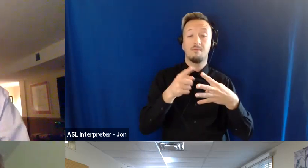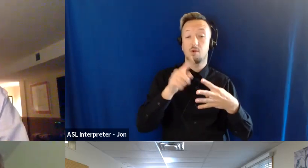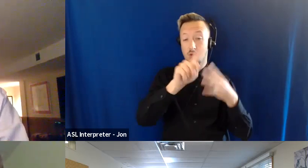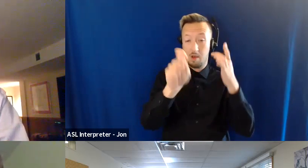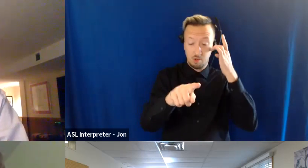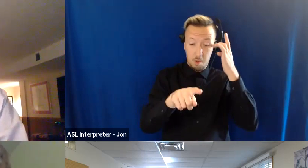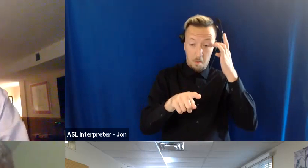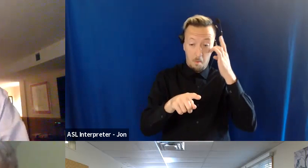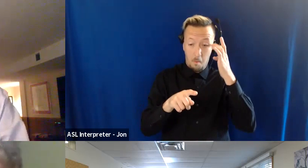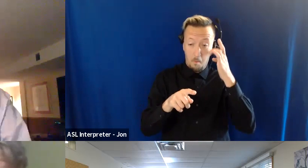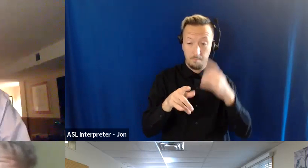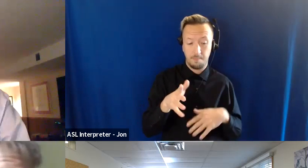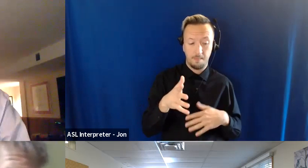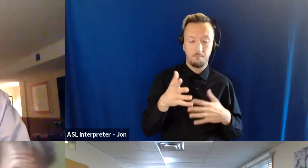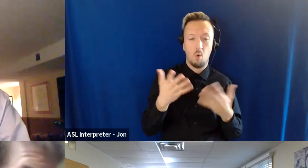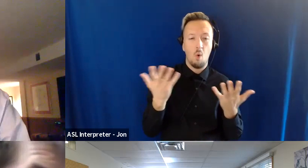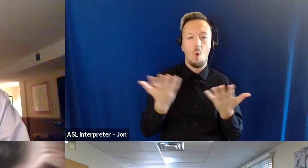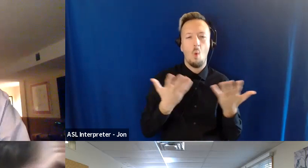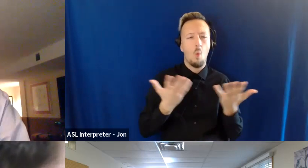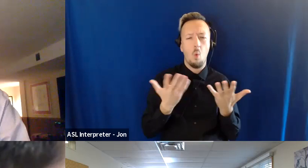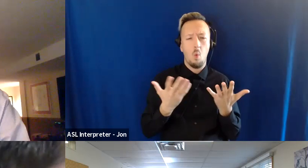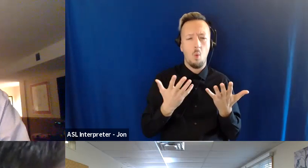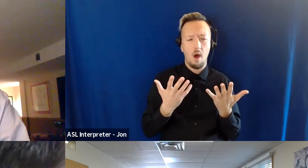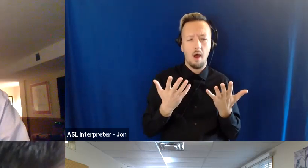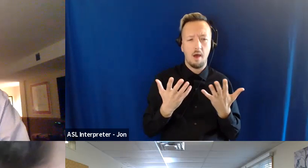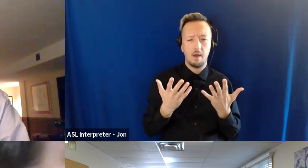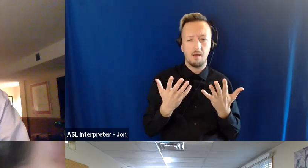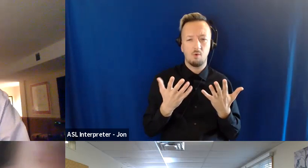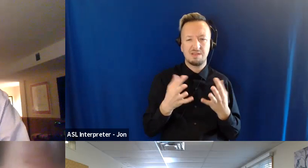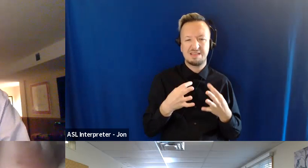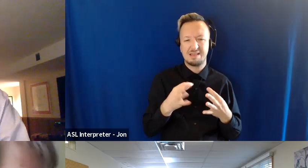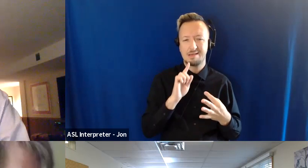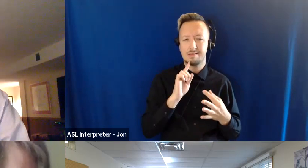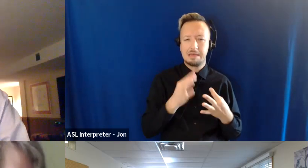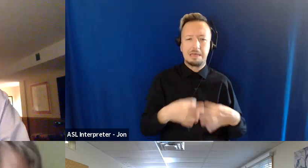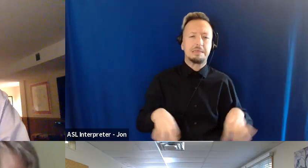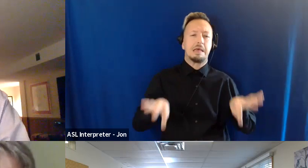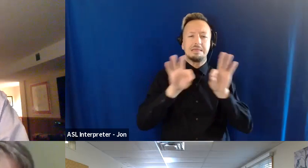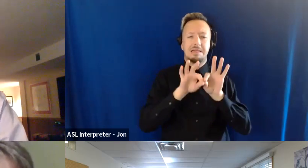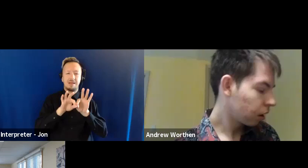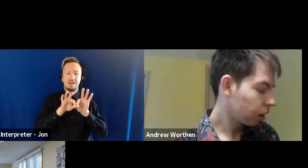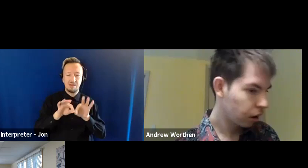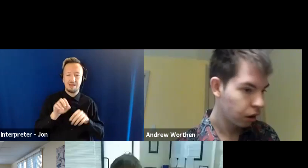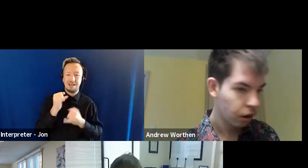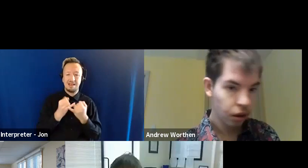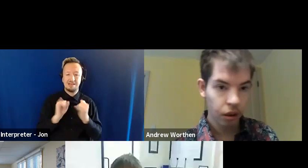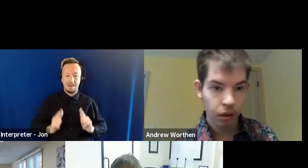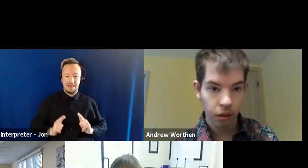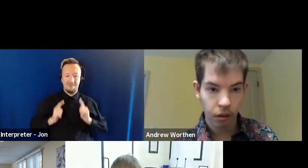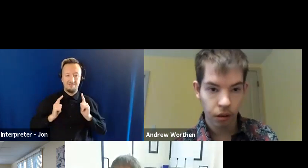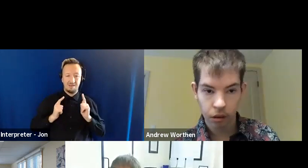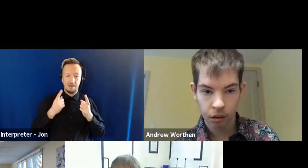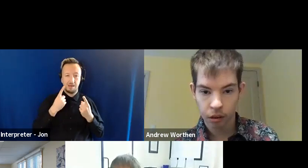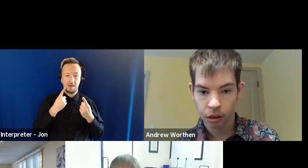is, what were the significant independent living accomplishments